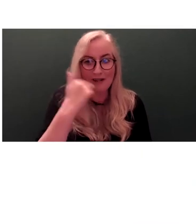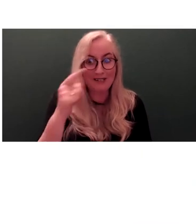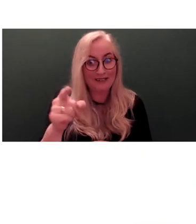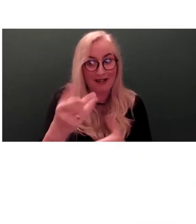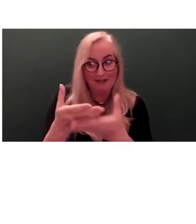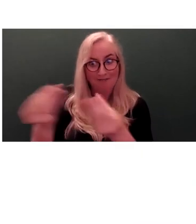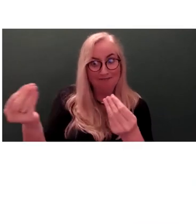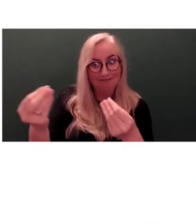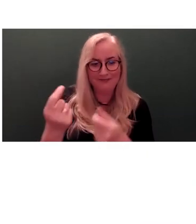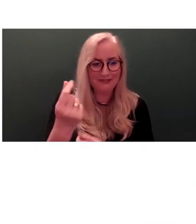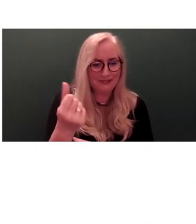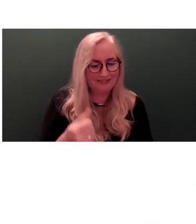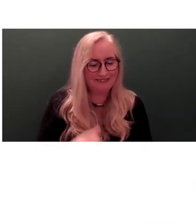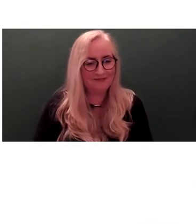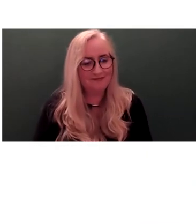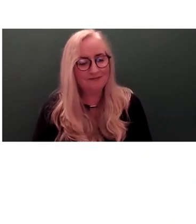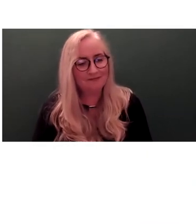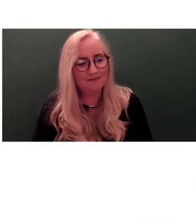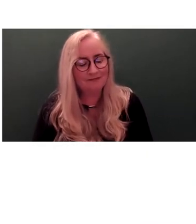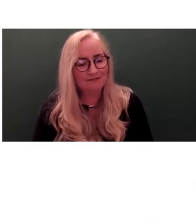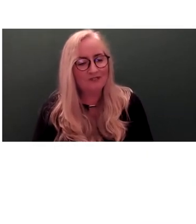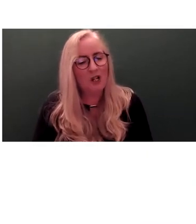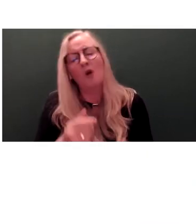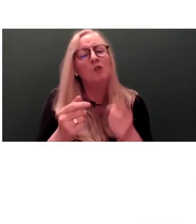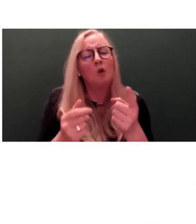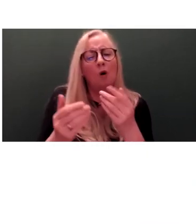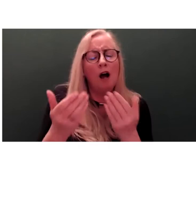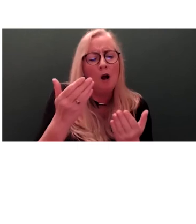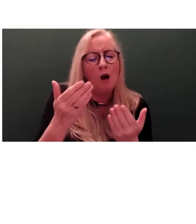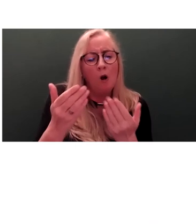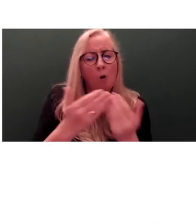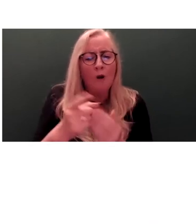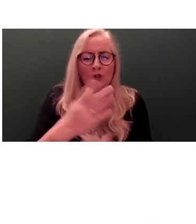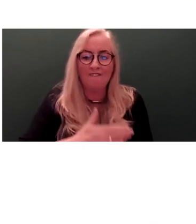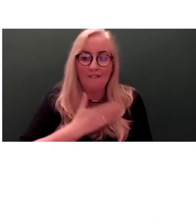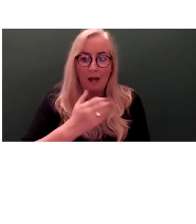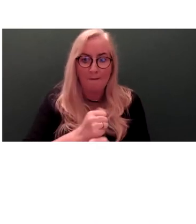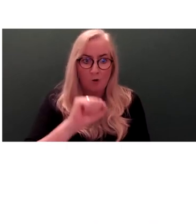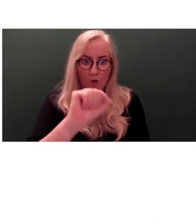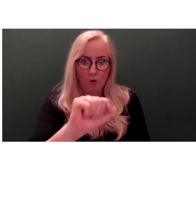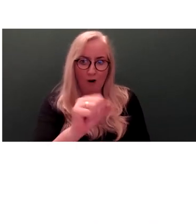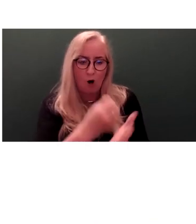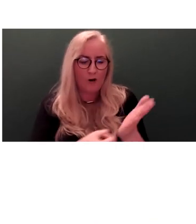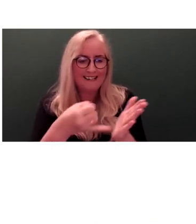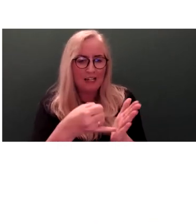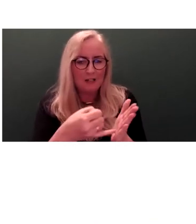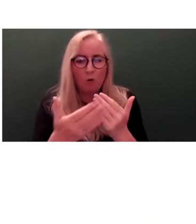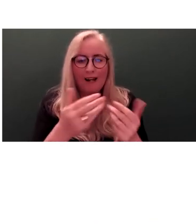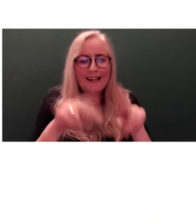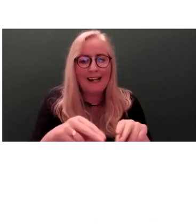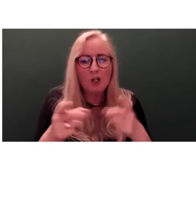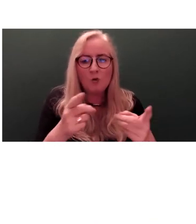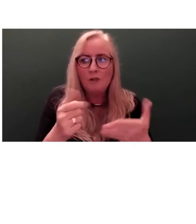vanish. I mean, what specifically do you feel an organisation like yourselves can do in terms of